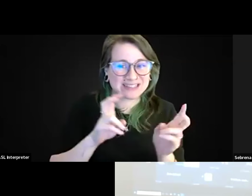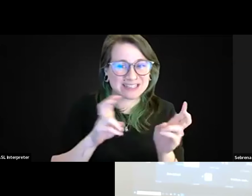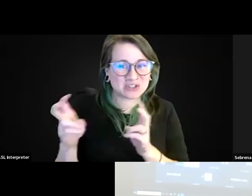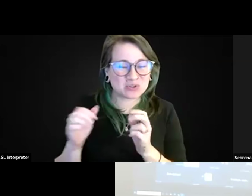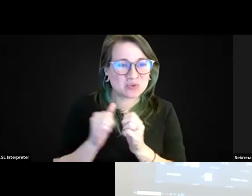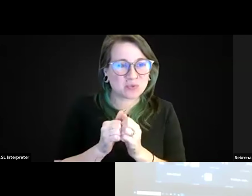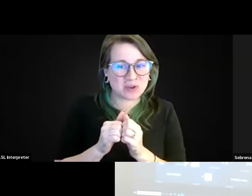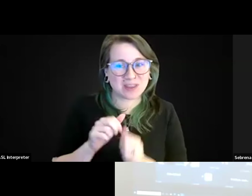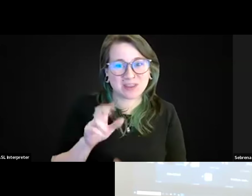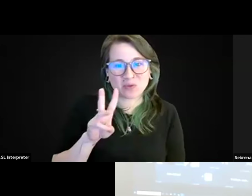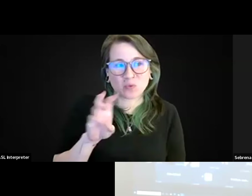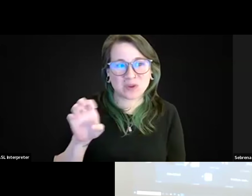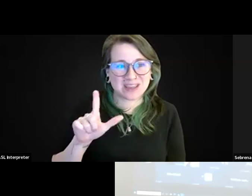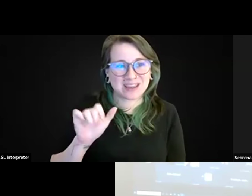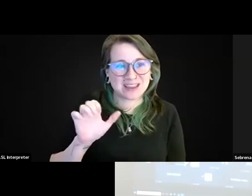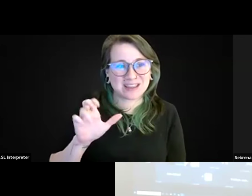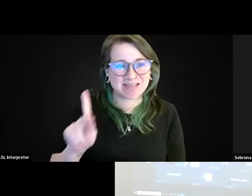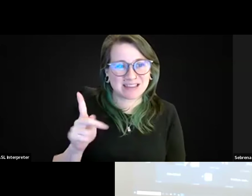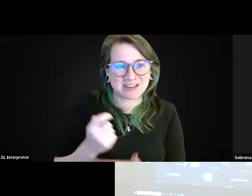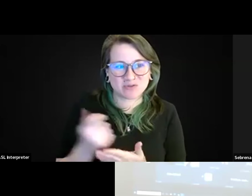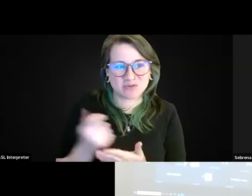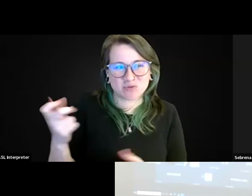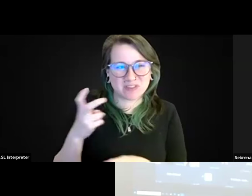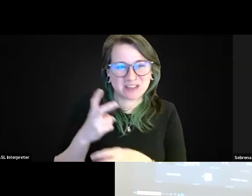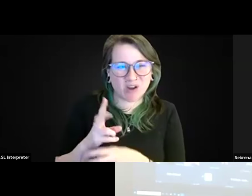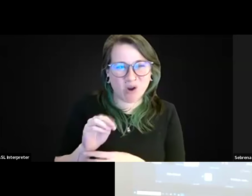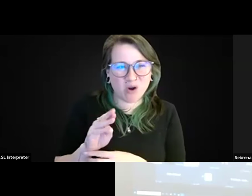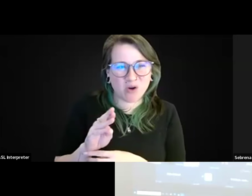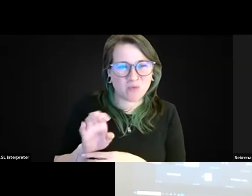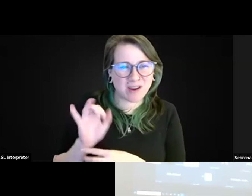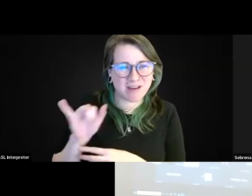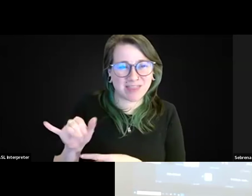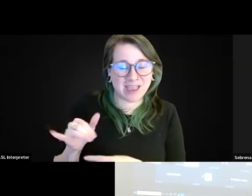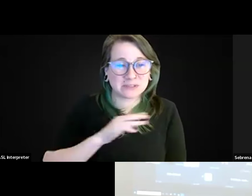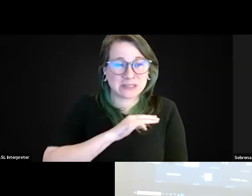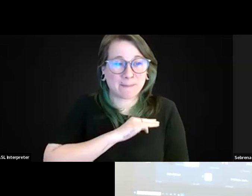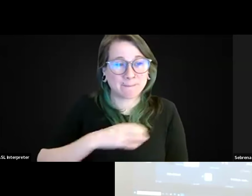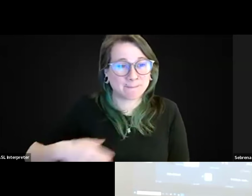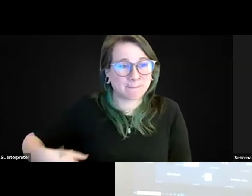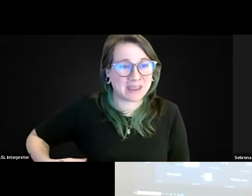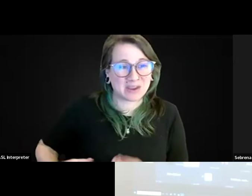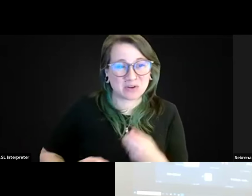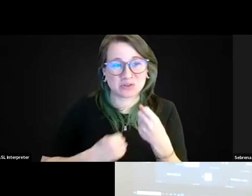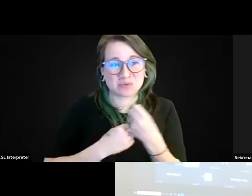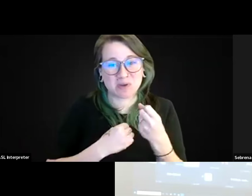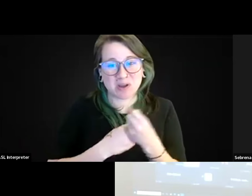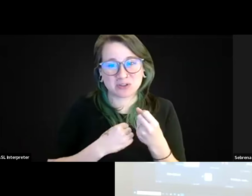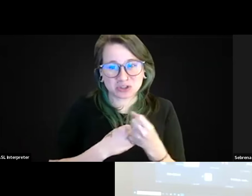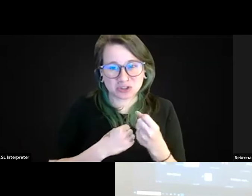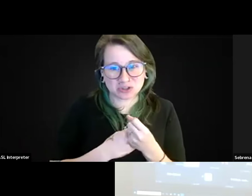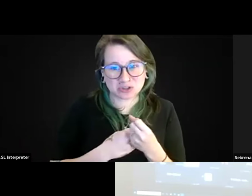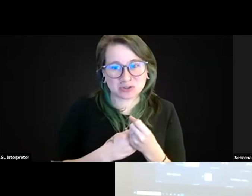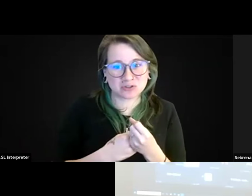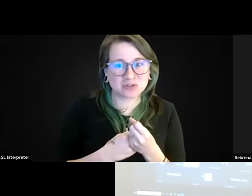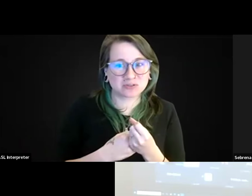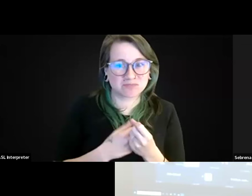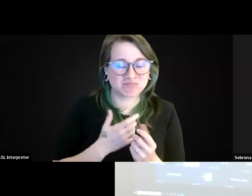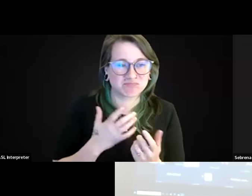provider WeLink to remove its hardware. This was a mayor-sponsored initiative. I don't know if that person wanted